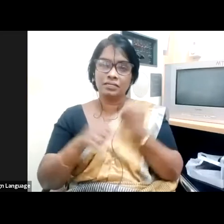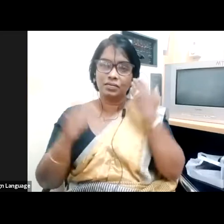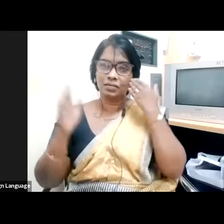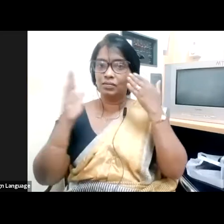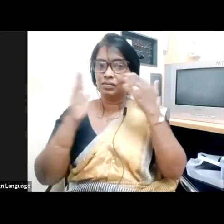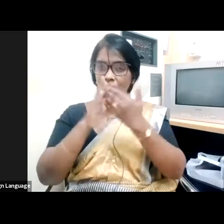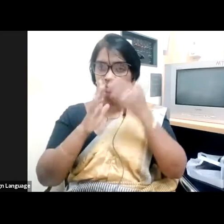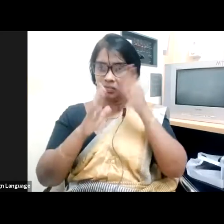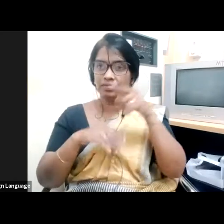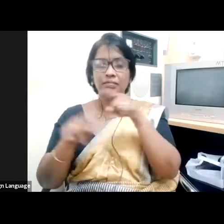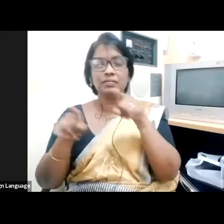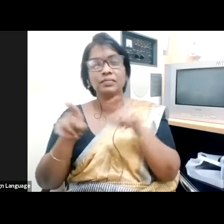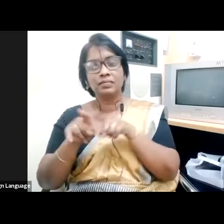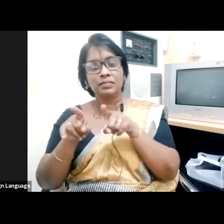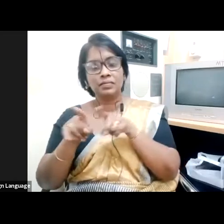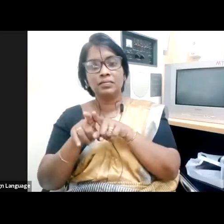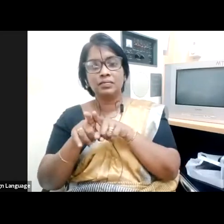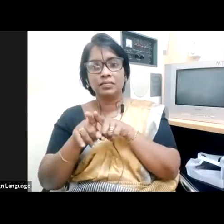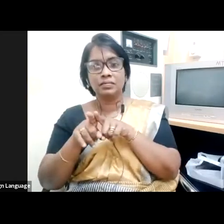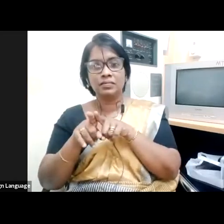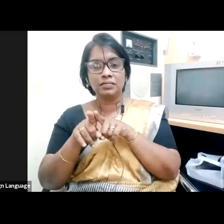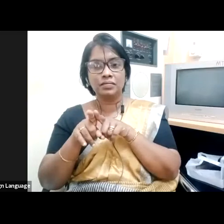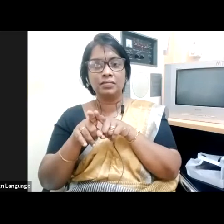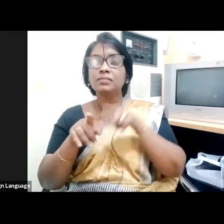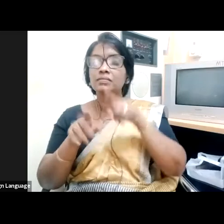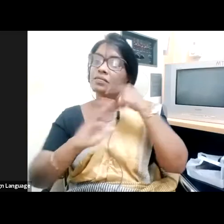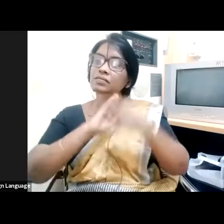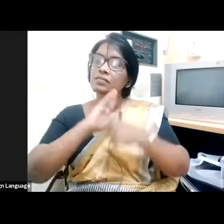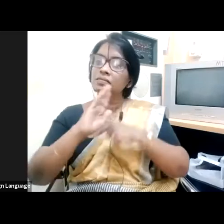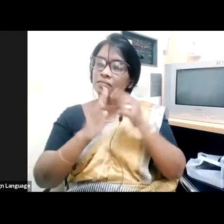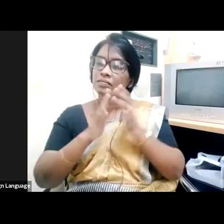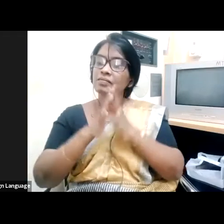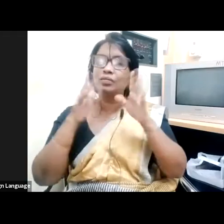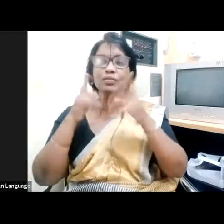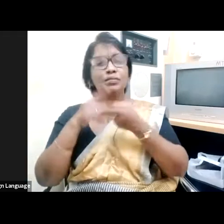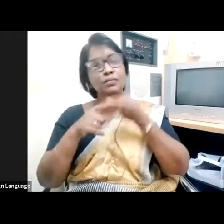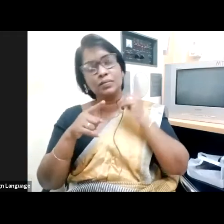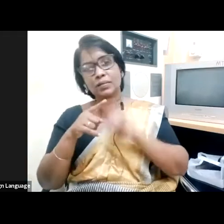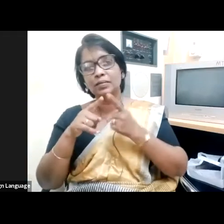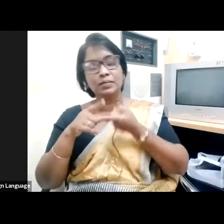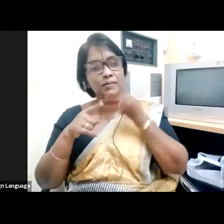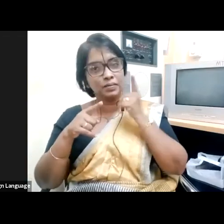Sri Lanka's most valuable company, but also global supply chain logistics company.